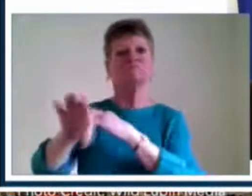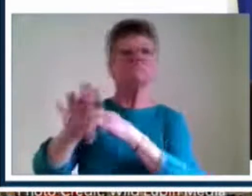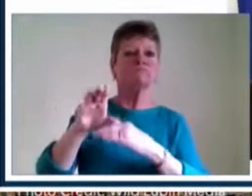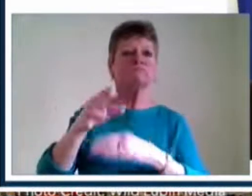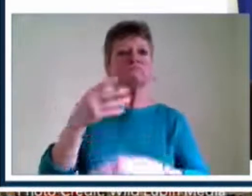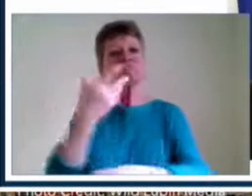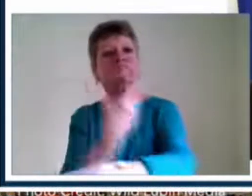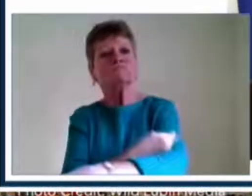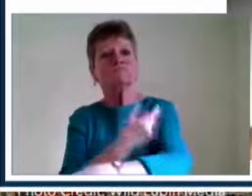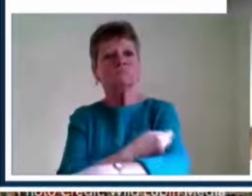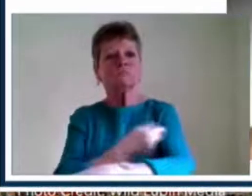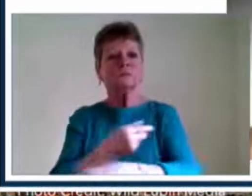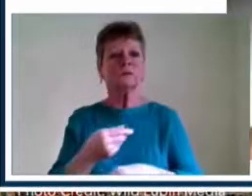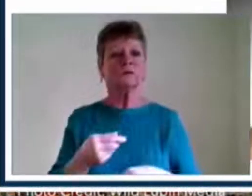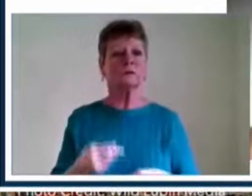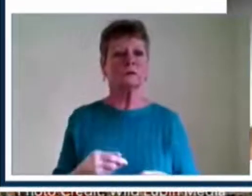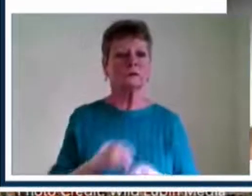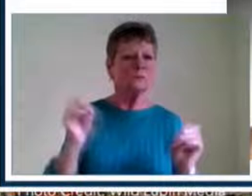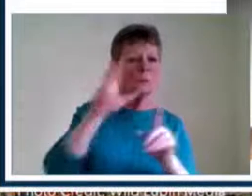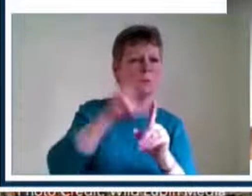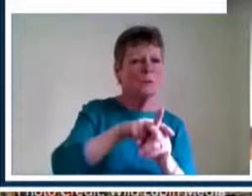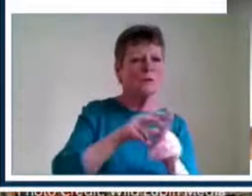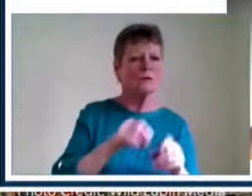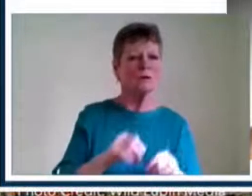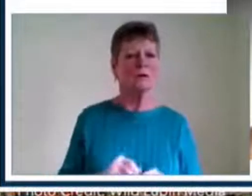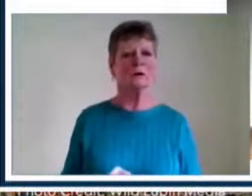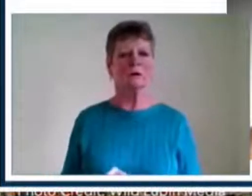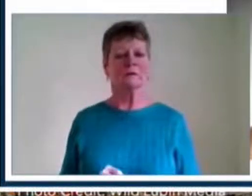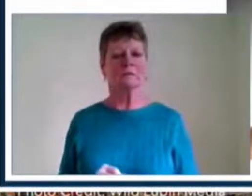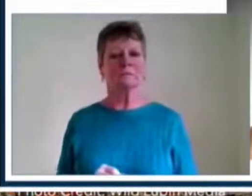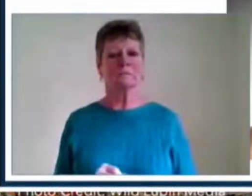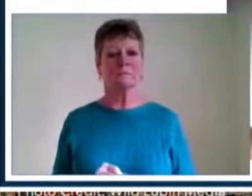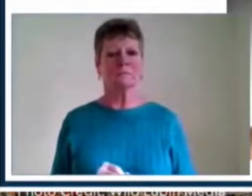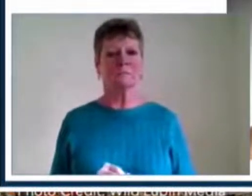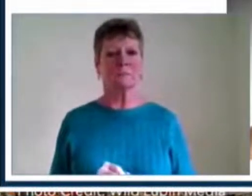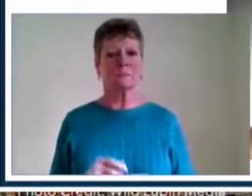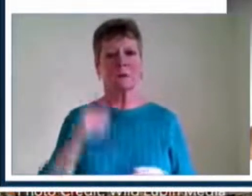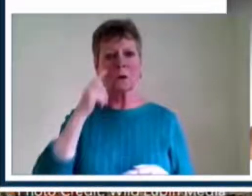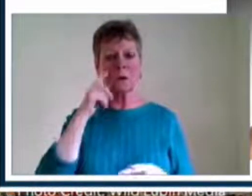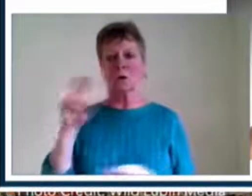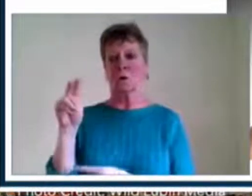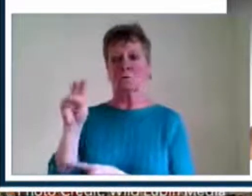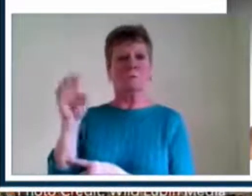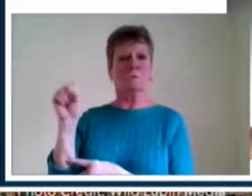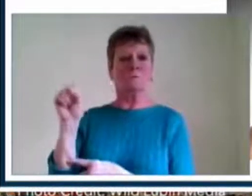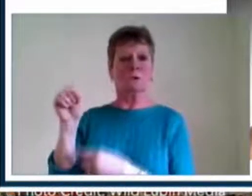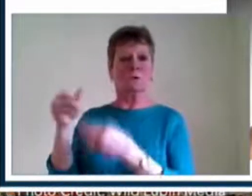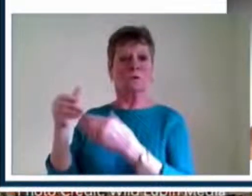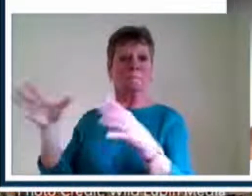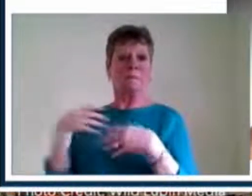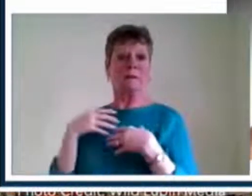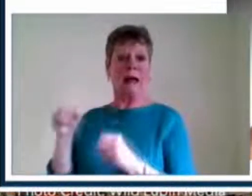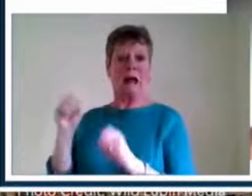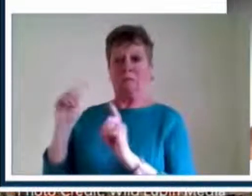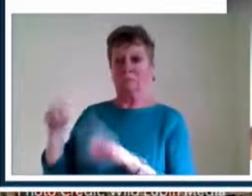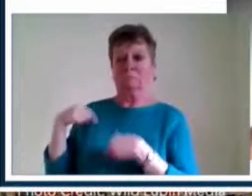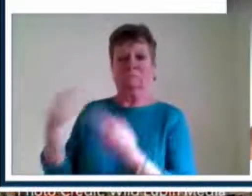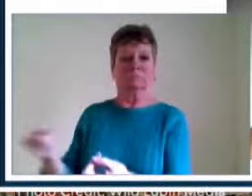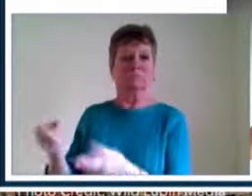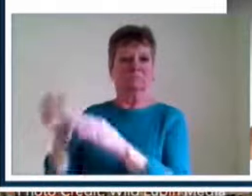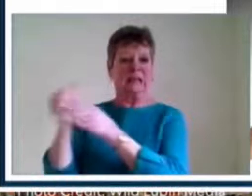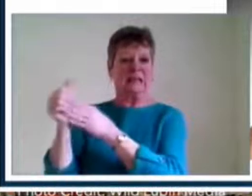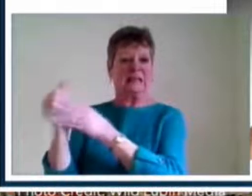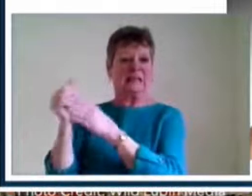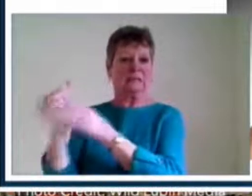No, the process is, and we've been doing this led by Nova Scotia Public Health since last spring, where